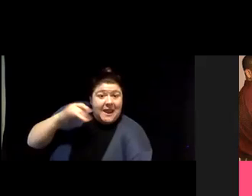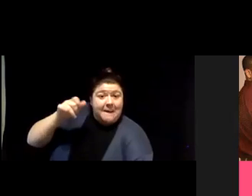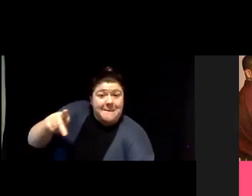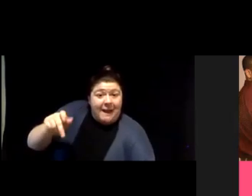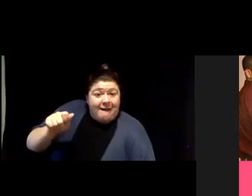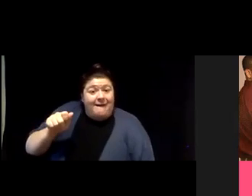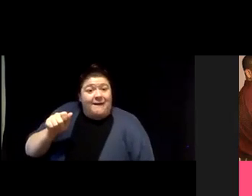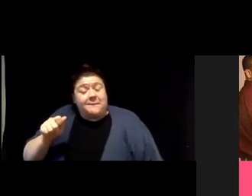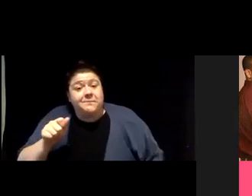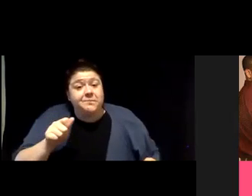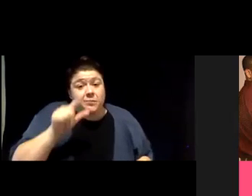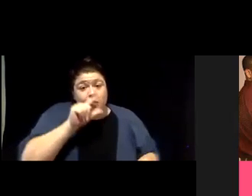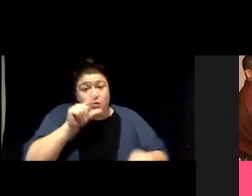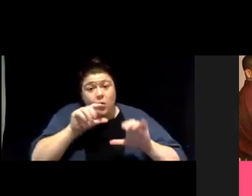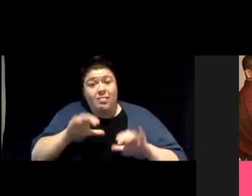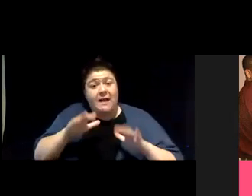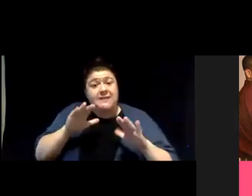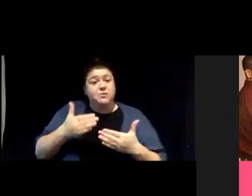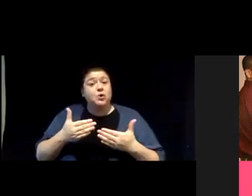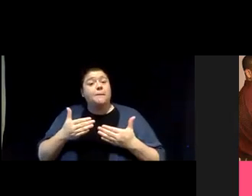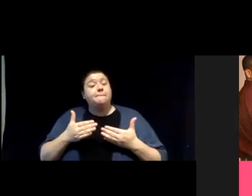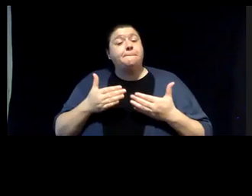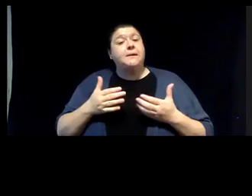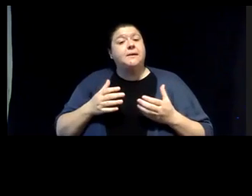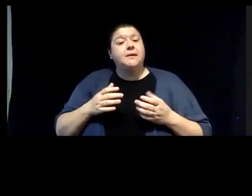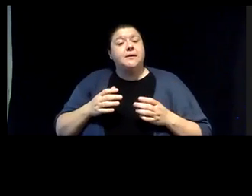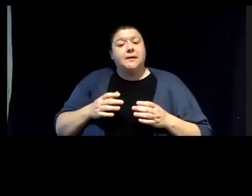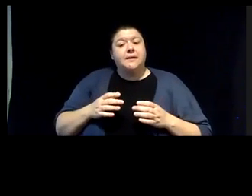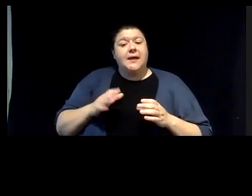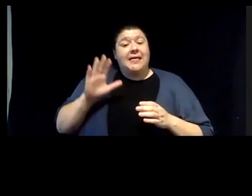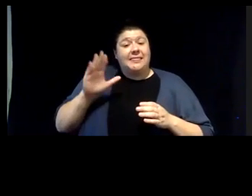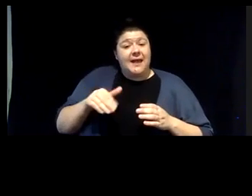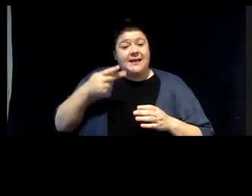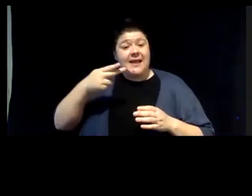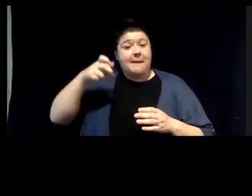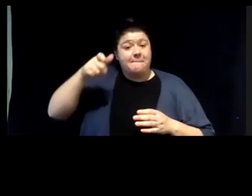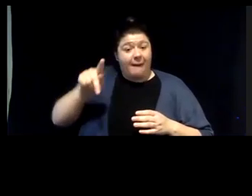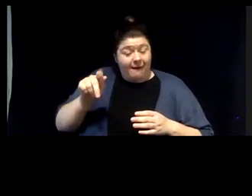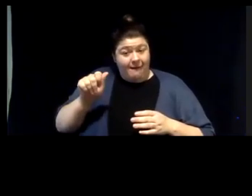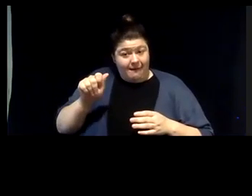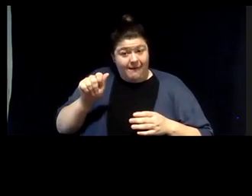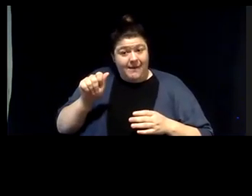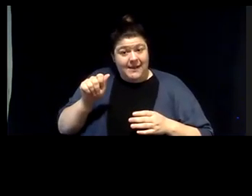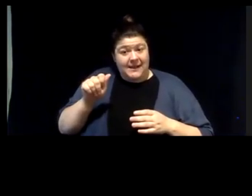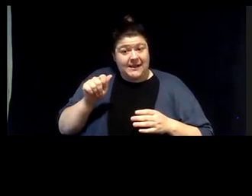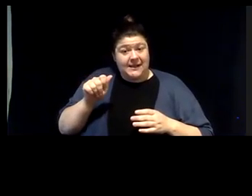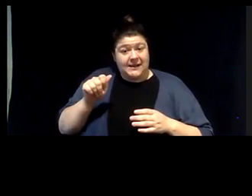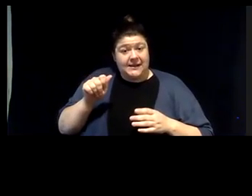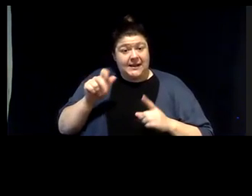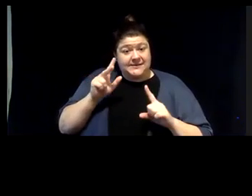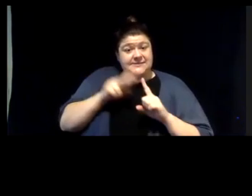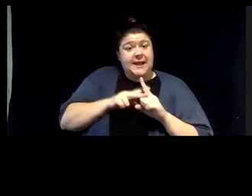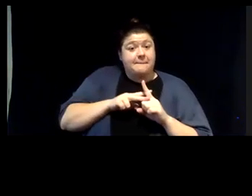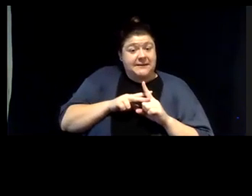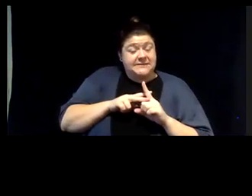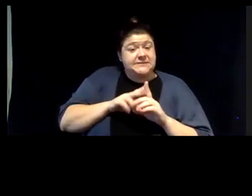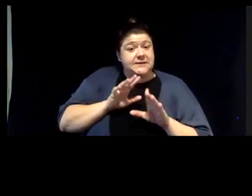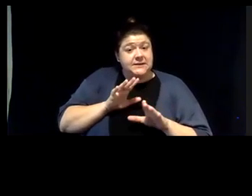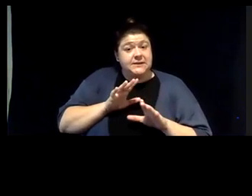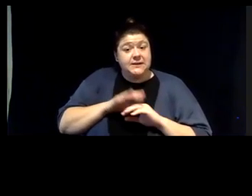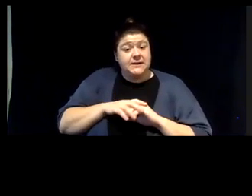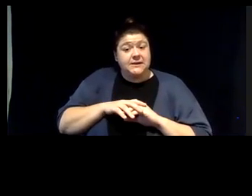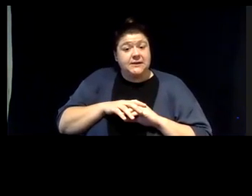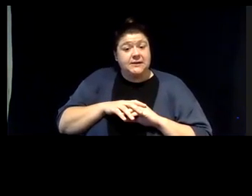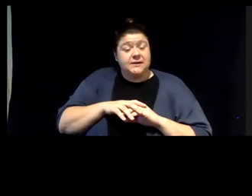Google Classroom, there is the HIPAA segment, just like all the other classwork,